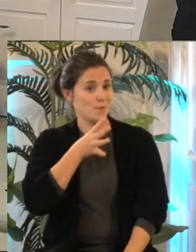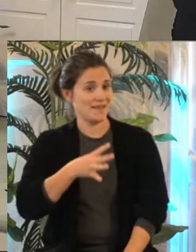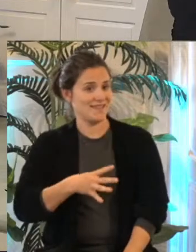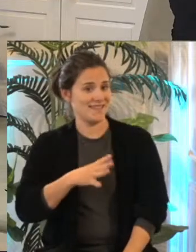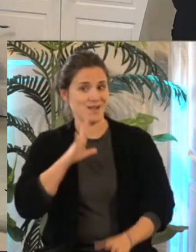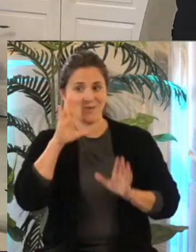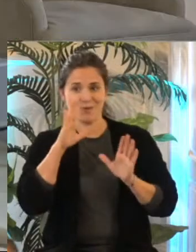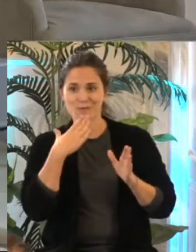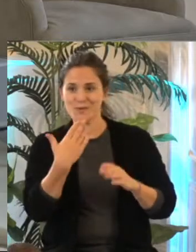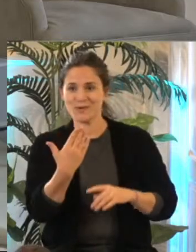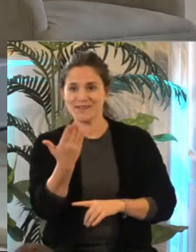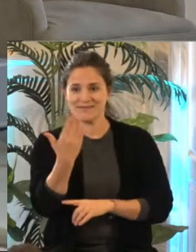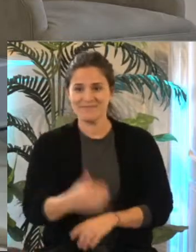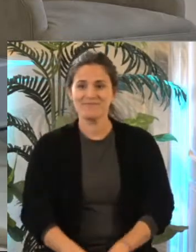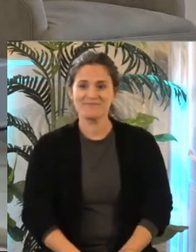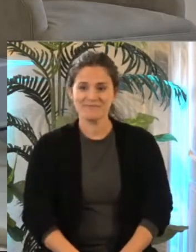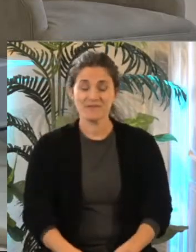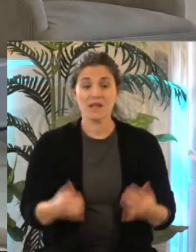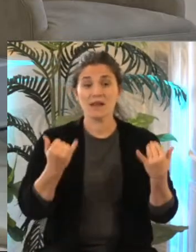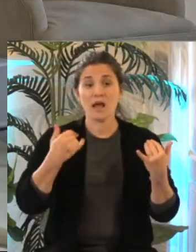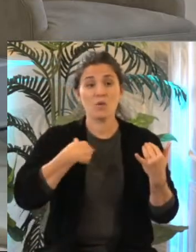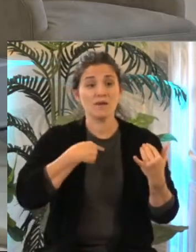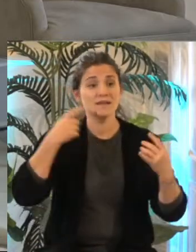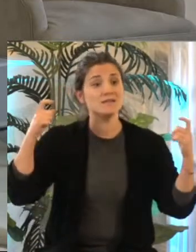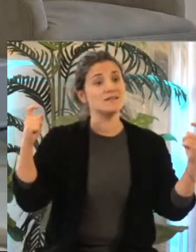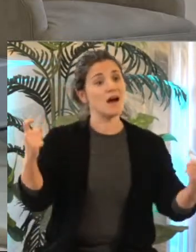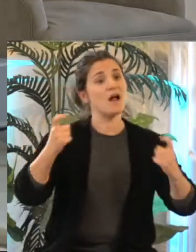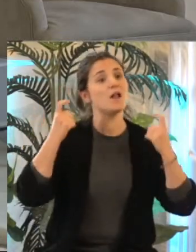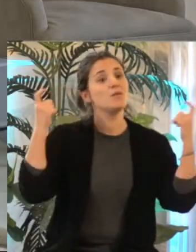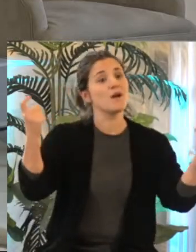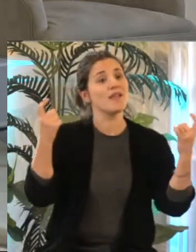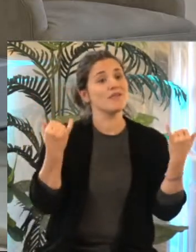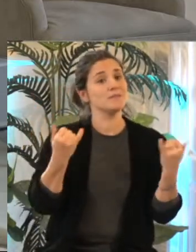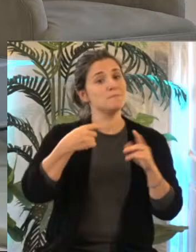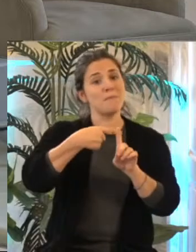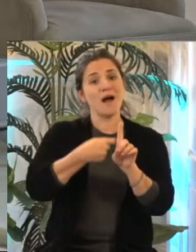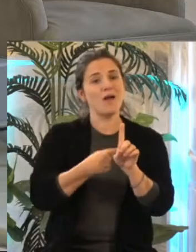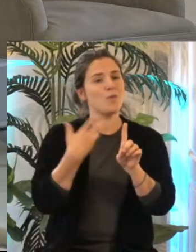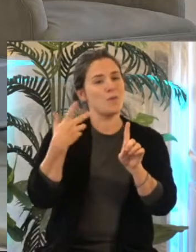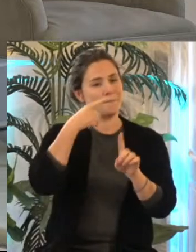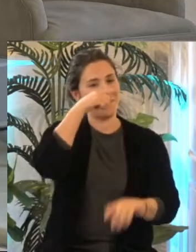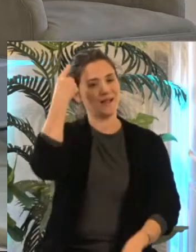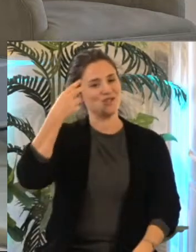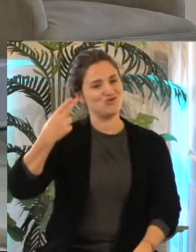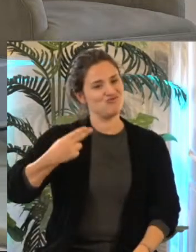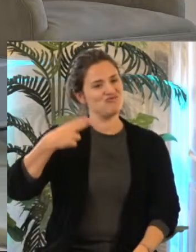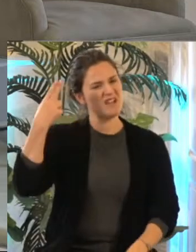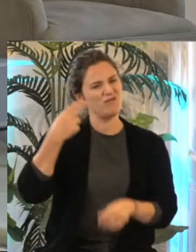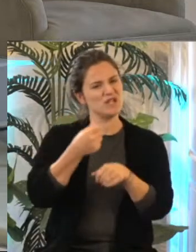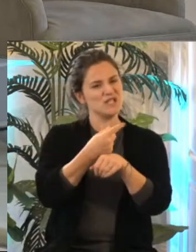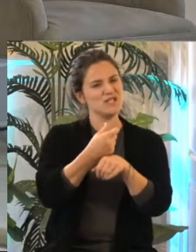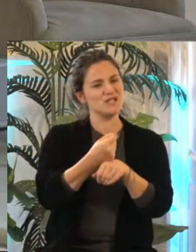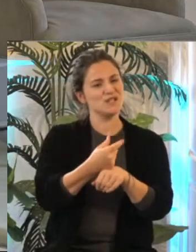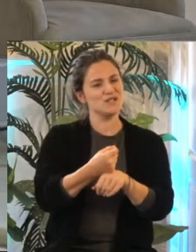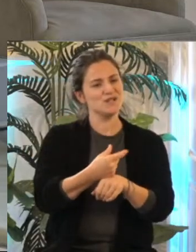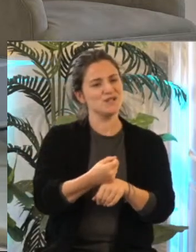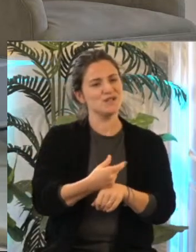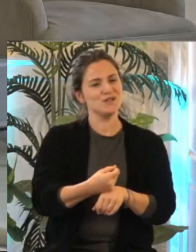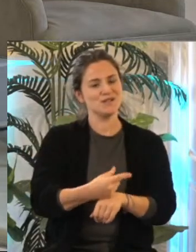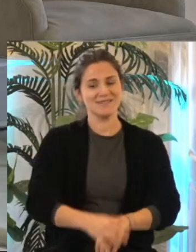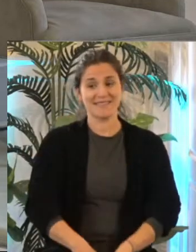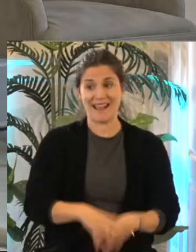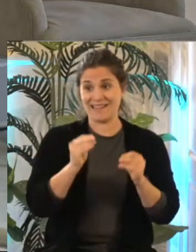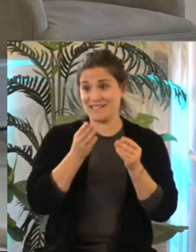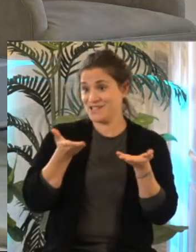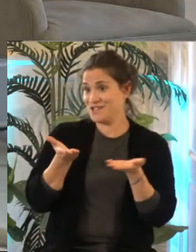you. We celebrate Black History Month every year, all year long here at All That's Souls,